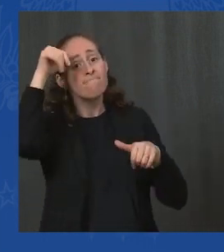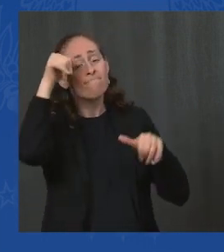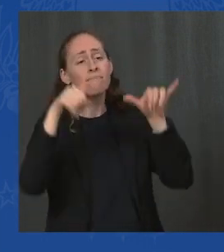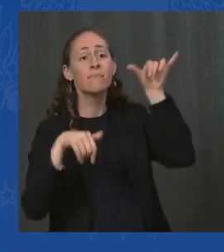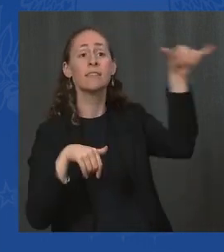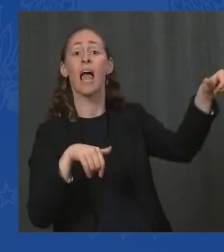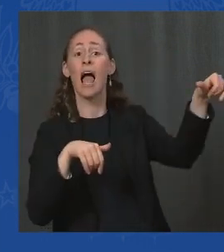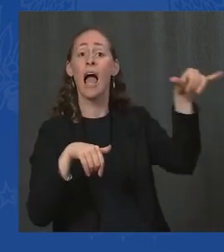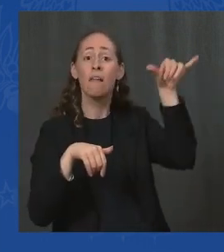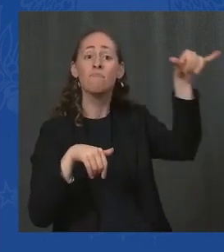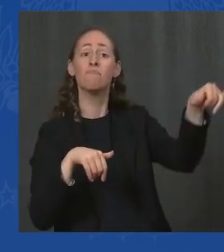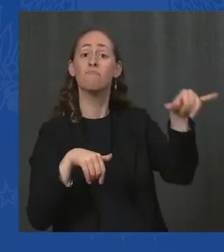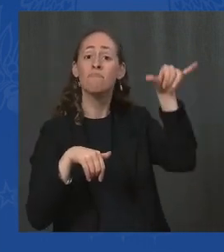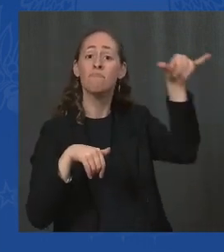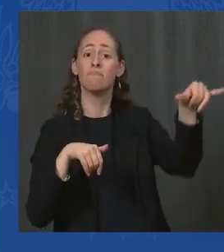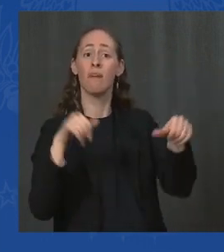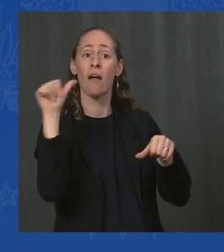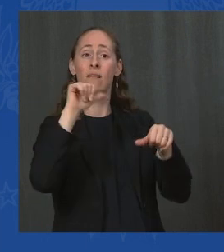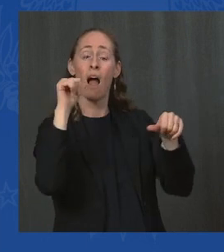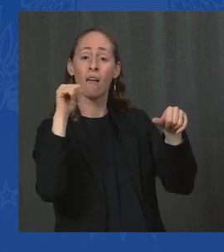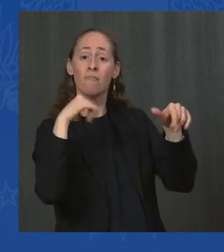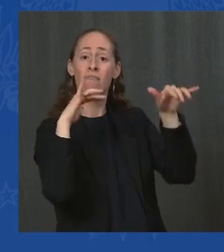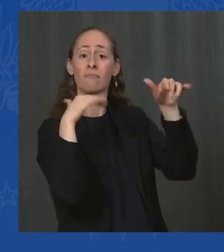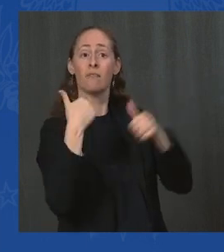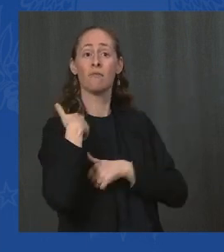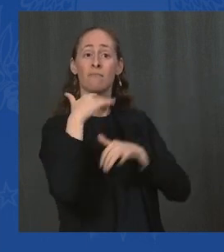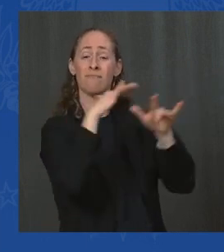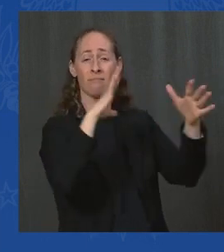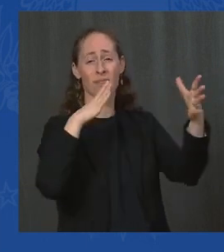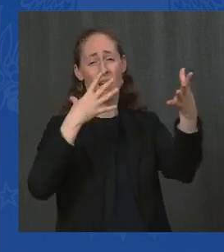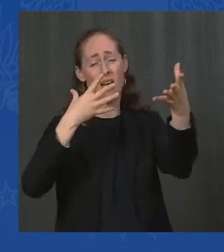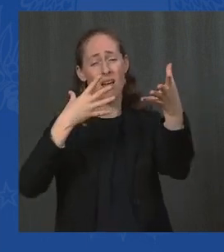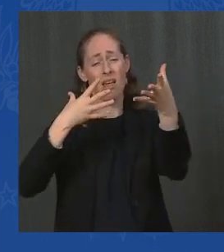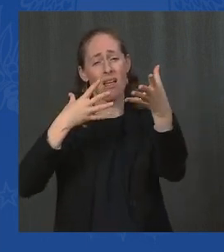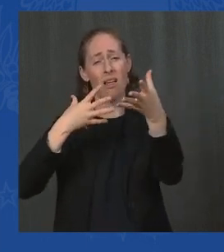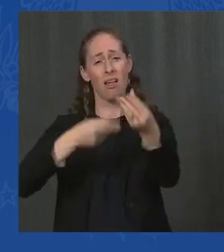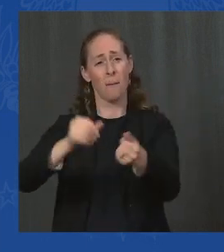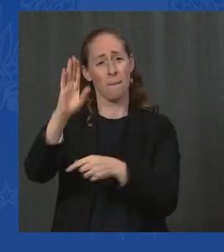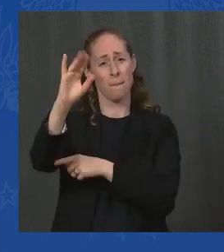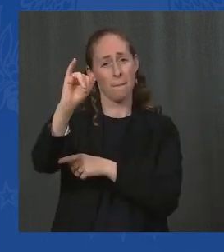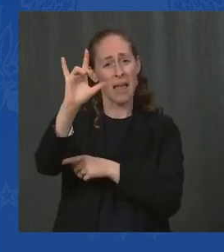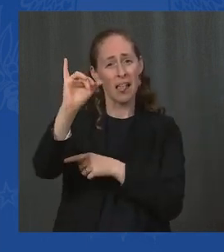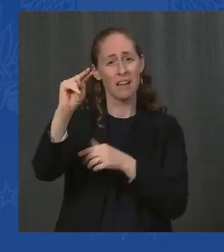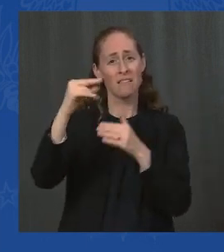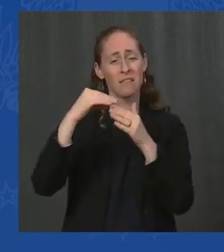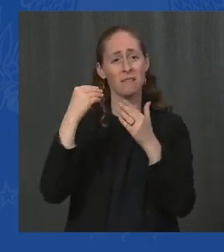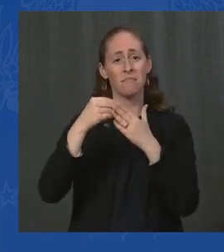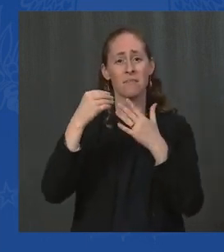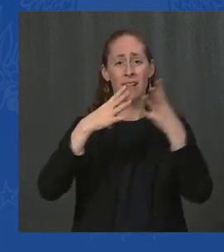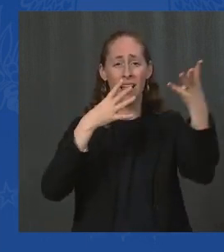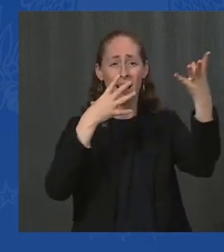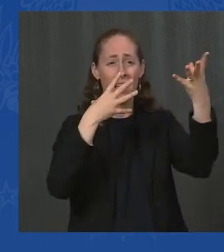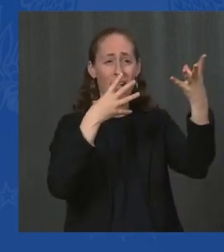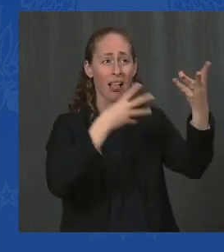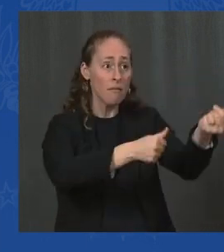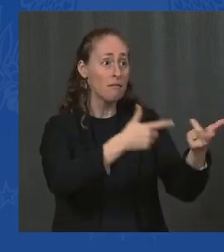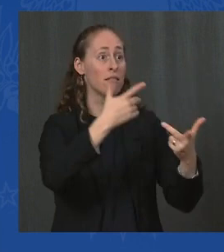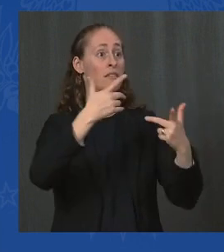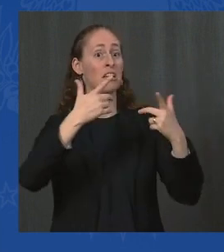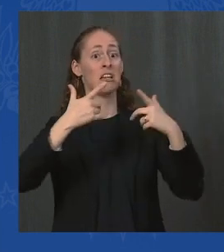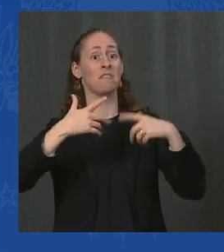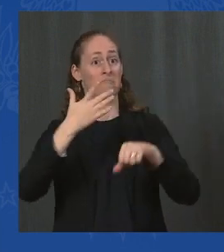spending billions of dollars a year in Afghanistan. But I also know that the threat from terrorism